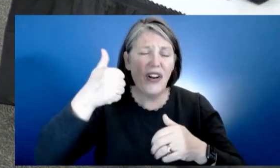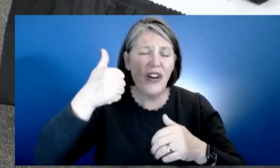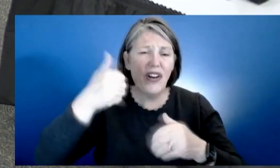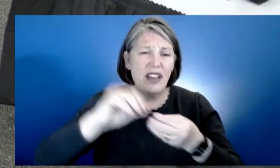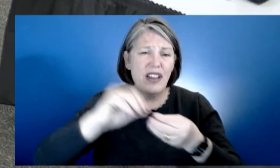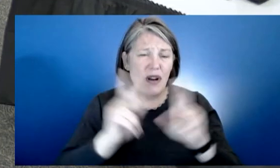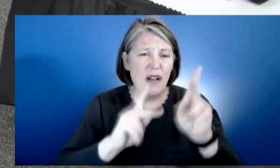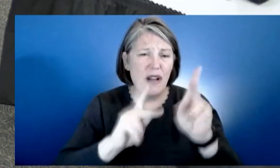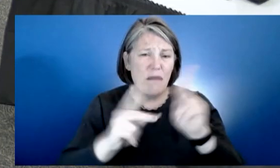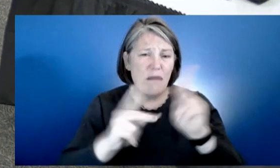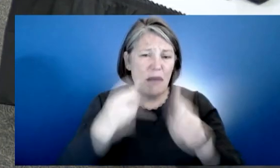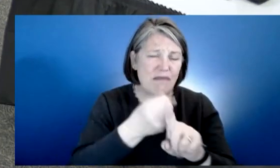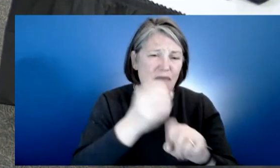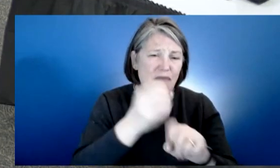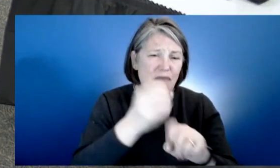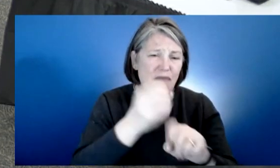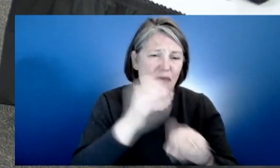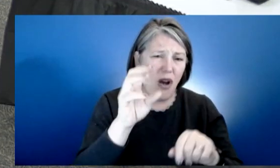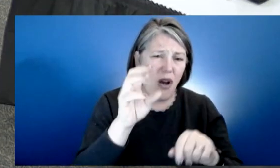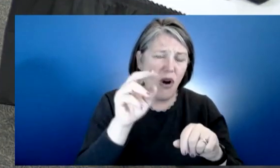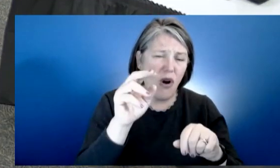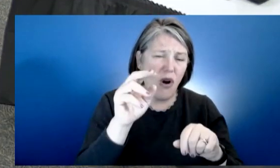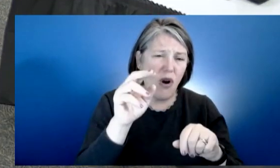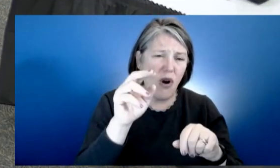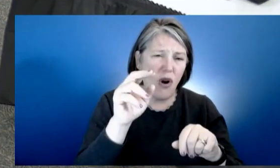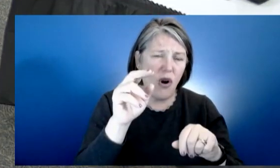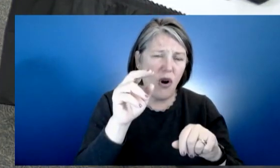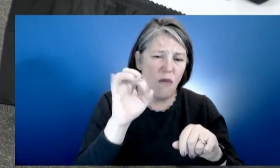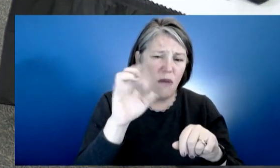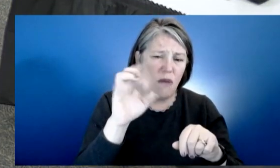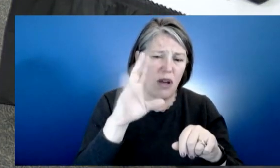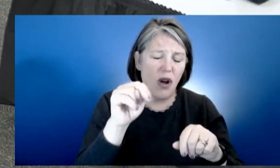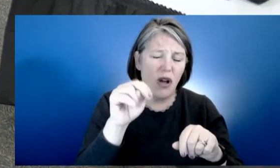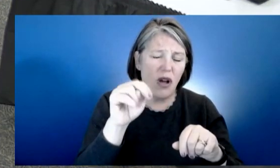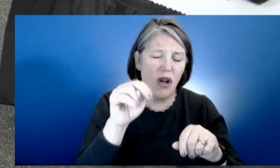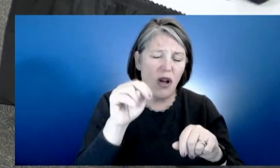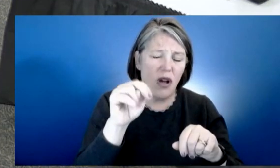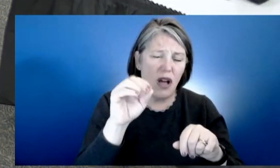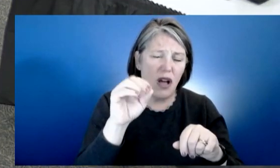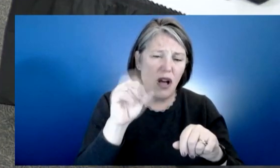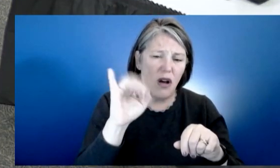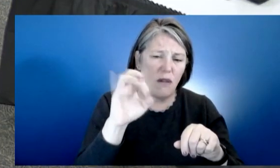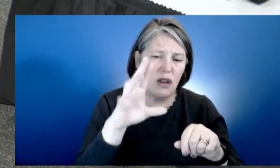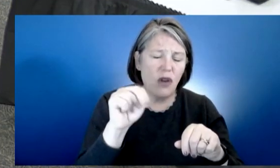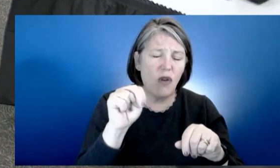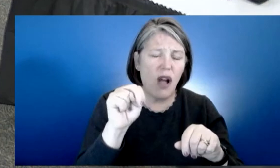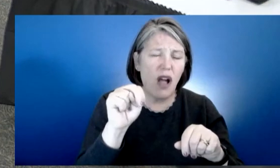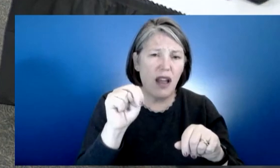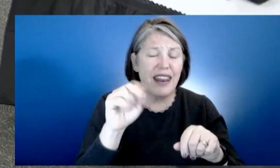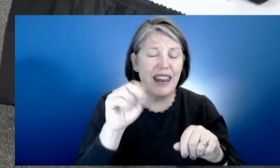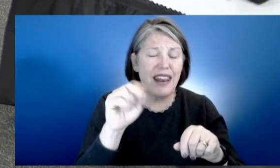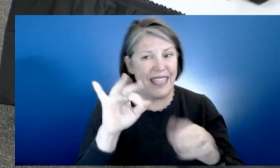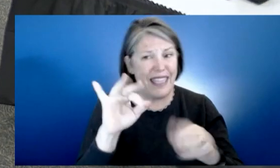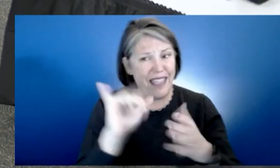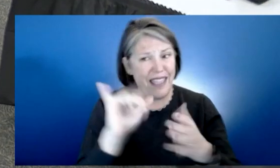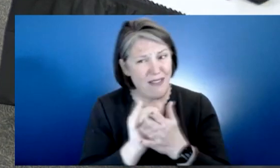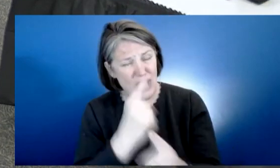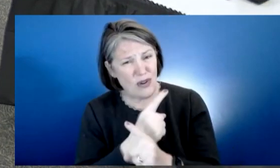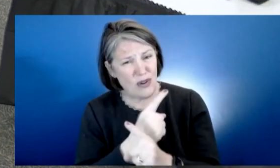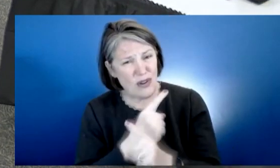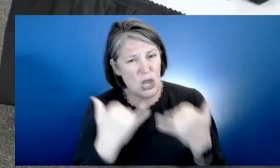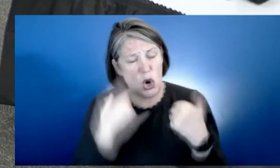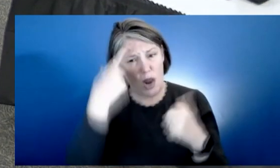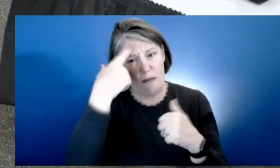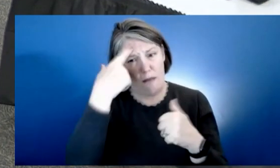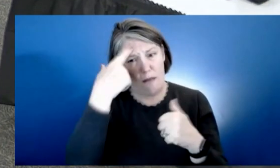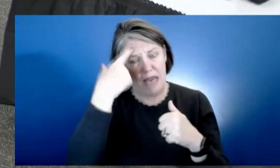immunity. If that is accurate, then the current mindset of, well, we have to test those